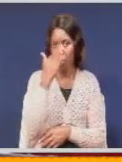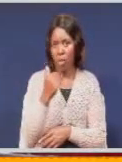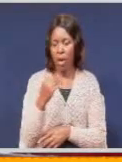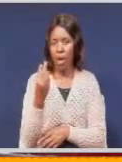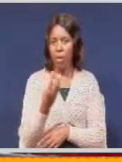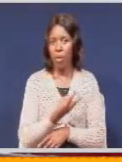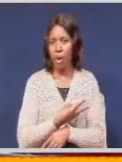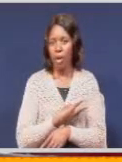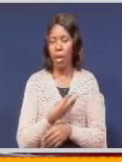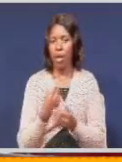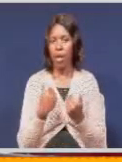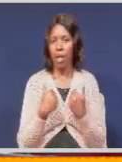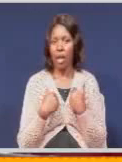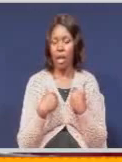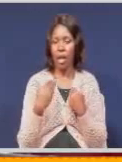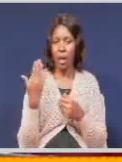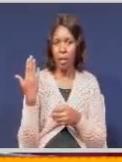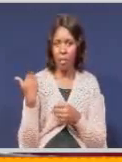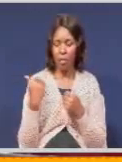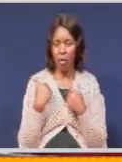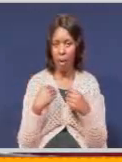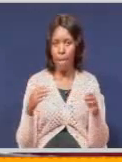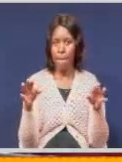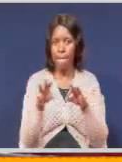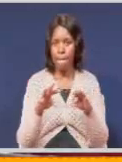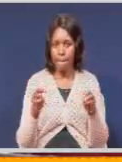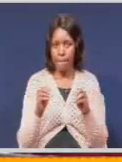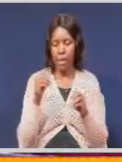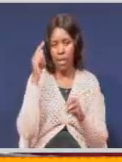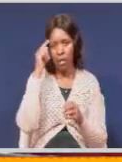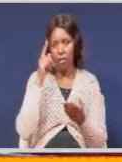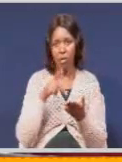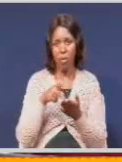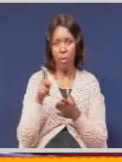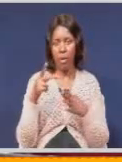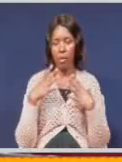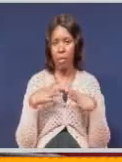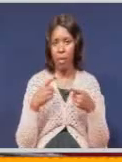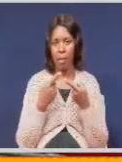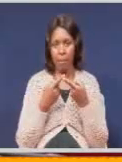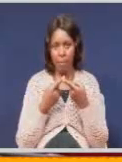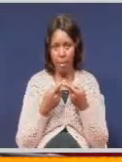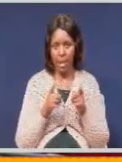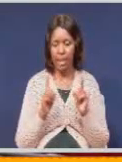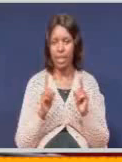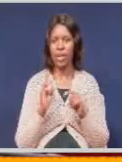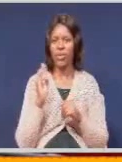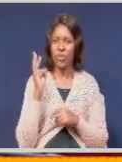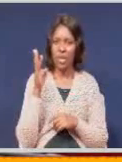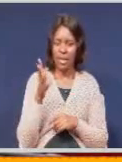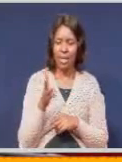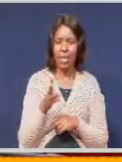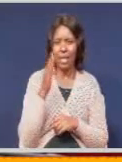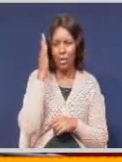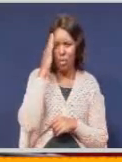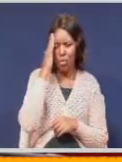had a budget for paying the people, but deliberately, out of